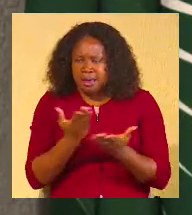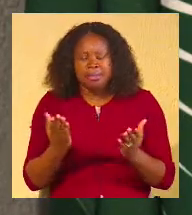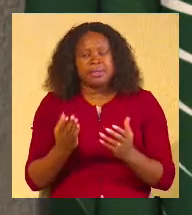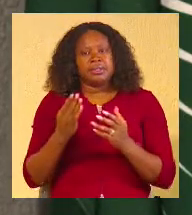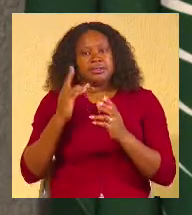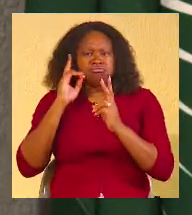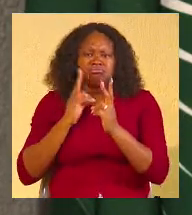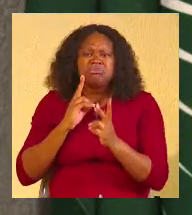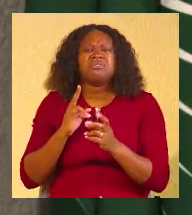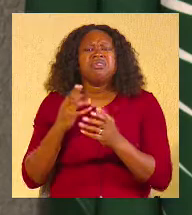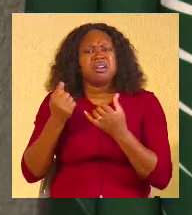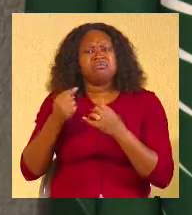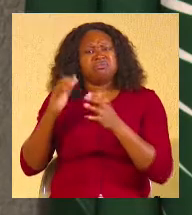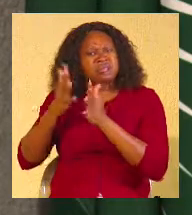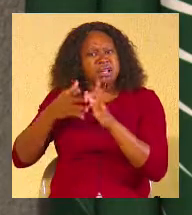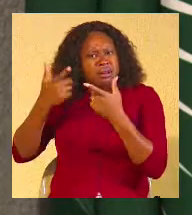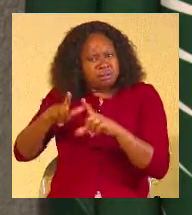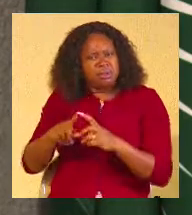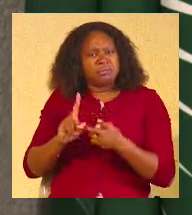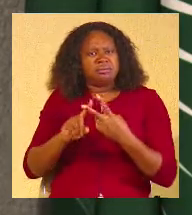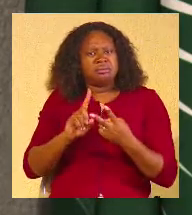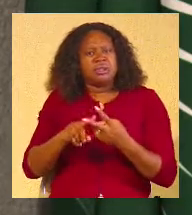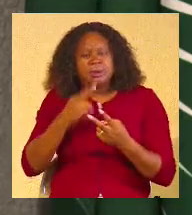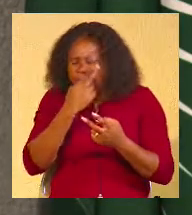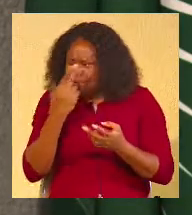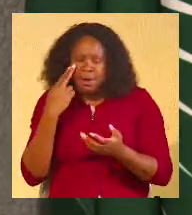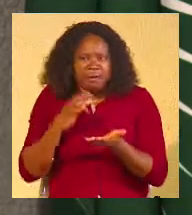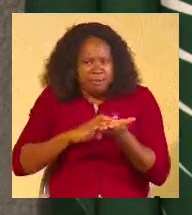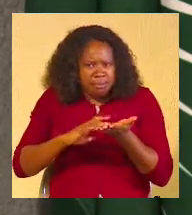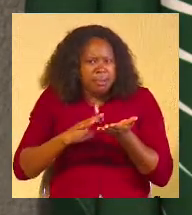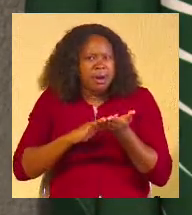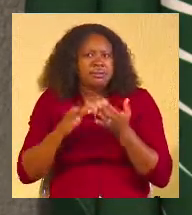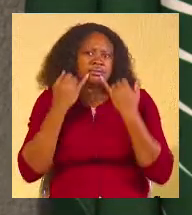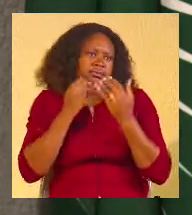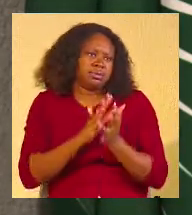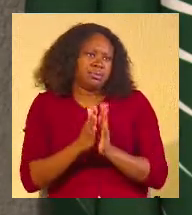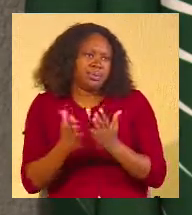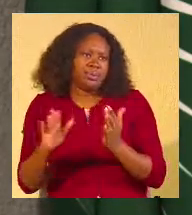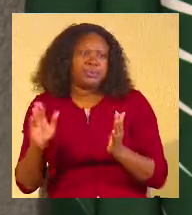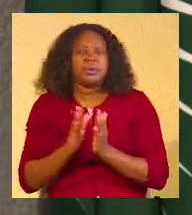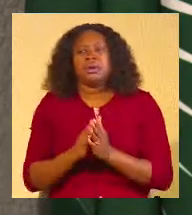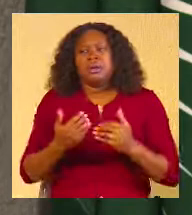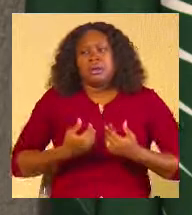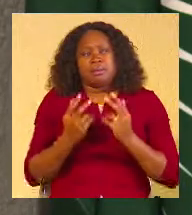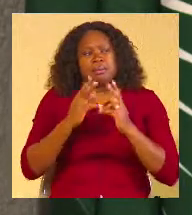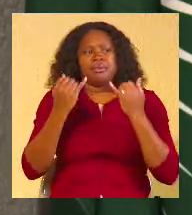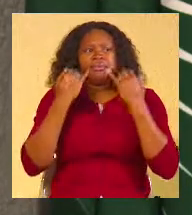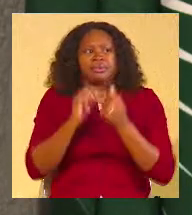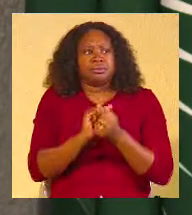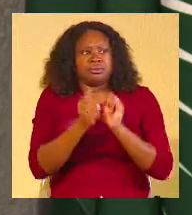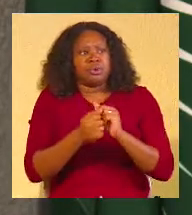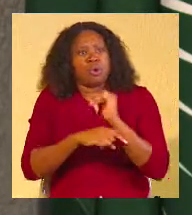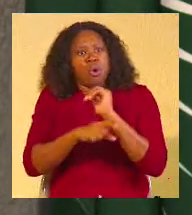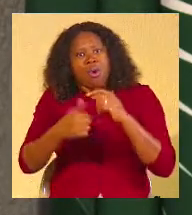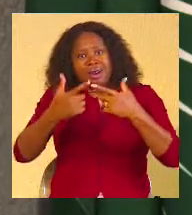different capacities and abilities. So that has been totally taken into consideration. Also, a lot of the information have been translated into